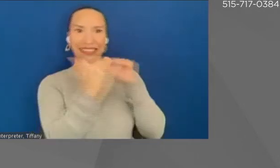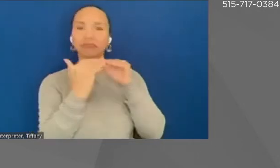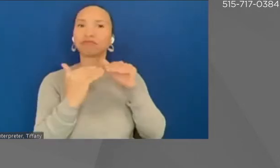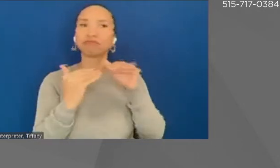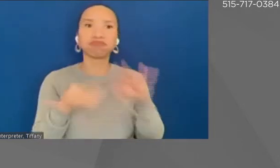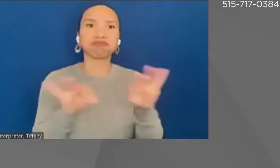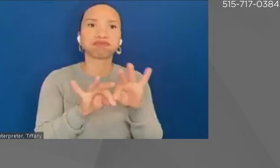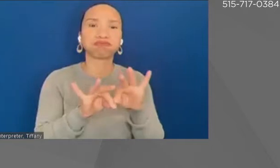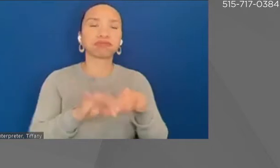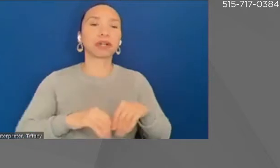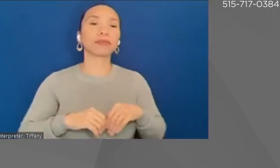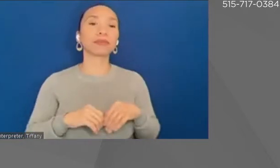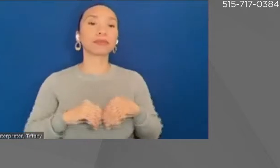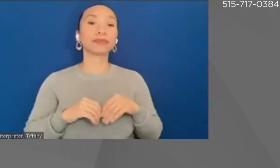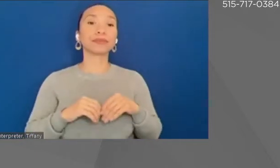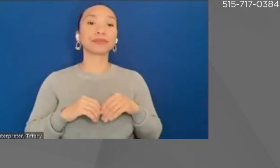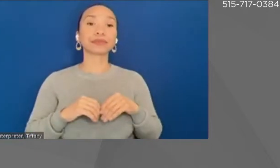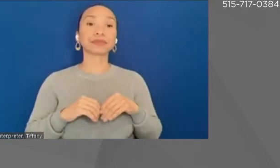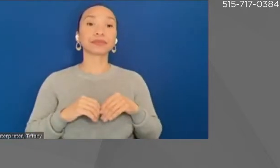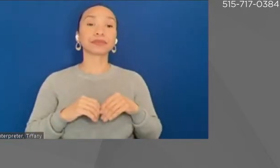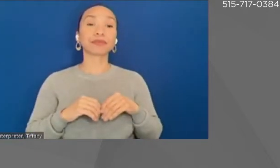Also, making sure the